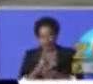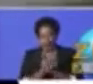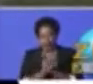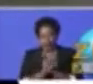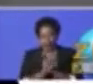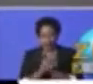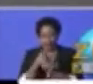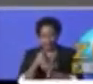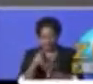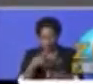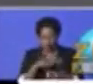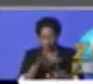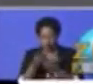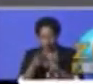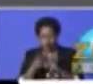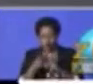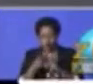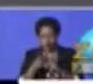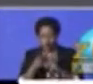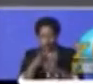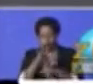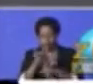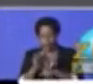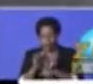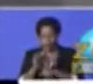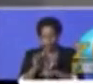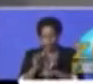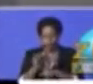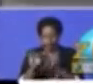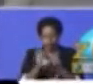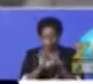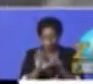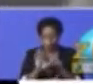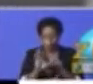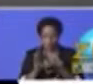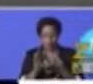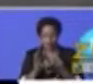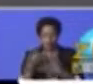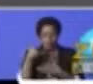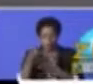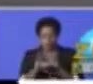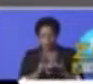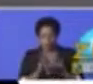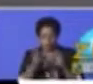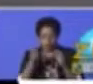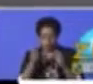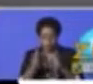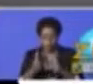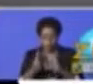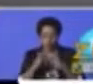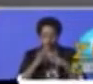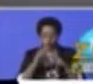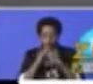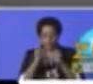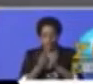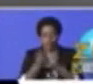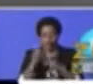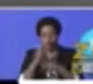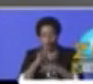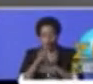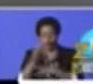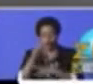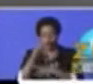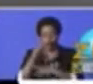center must be referred by the 511 COVID-19 call center hotline, the Rapid Response Team, or the Princess Margaret